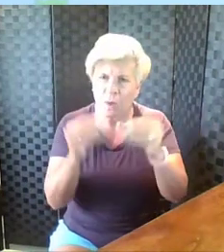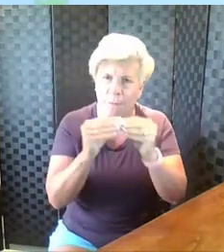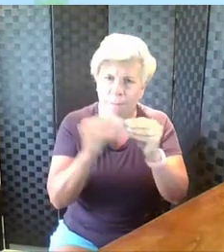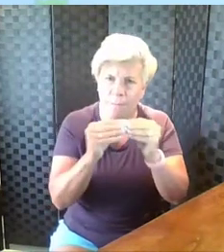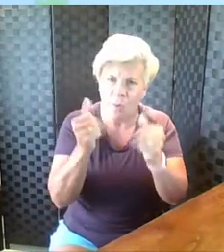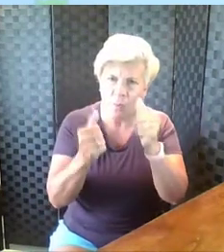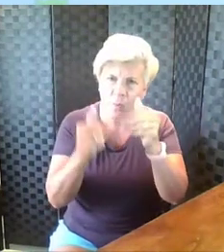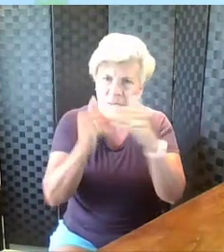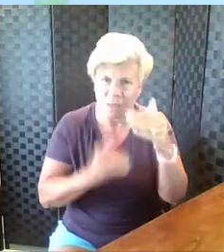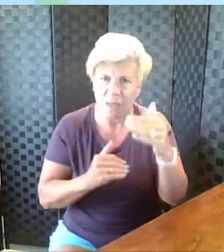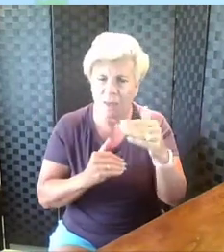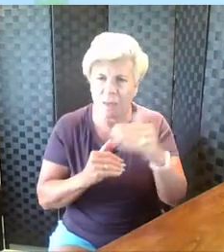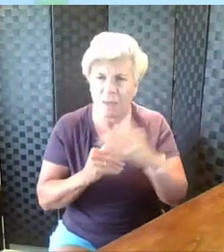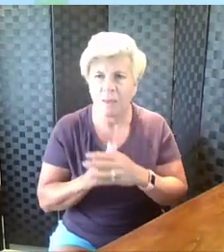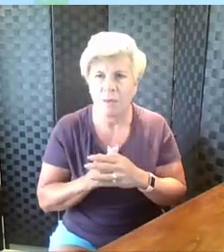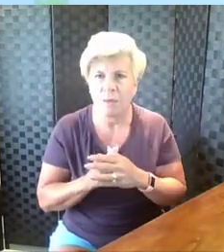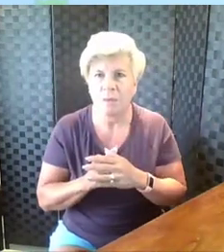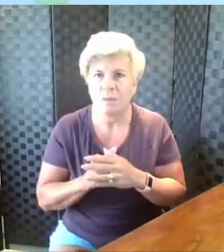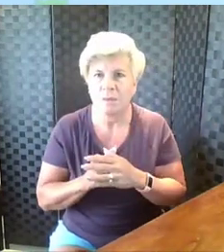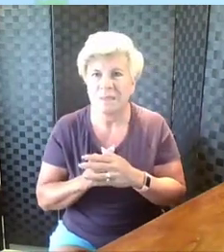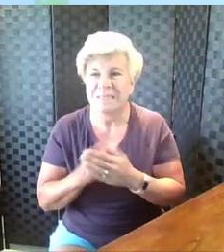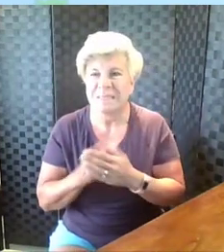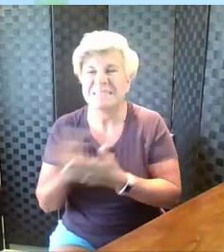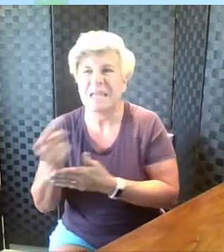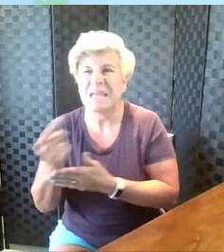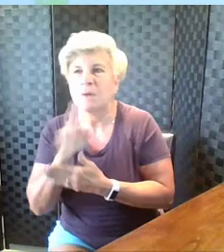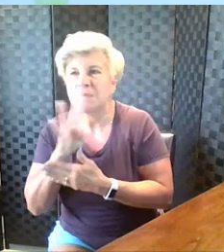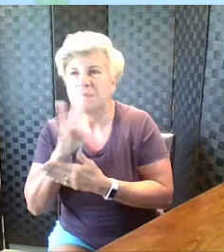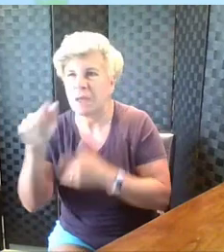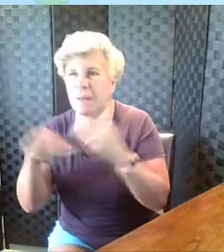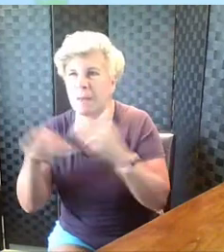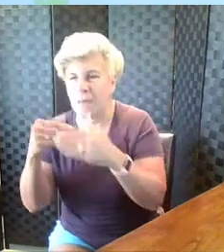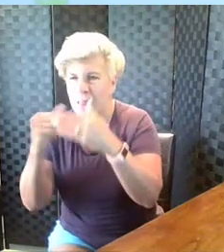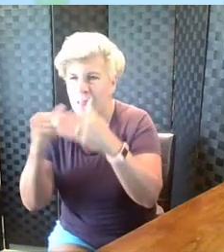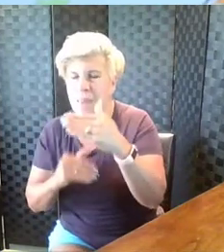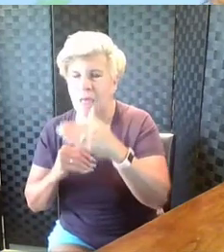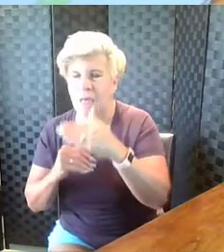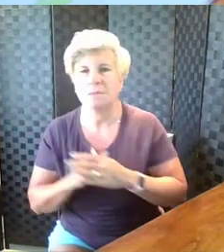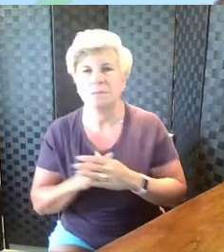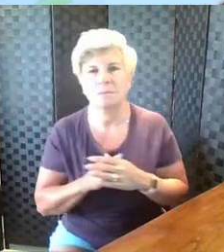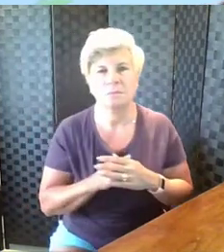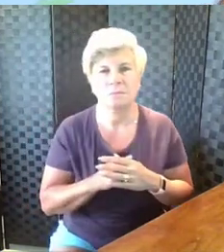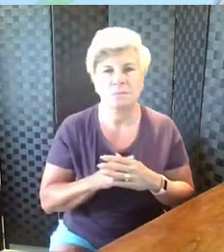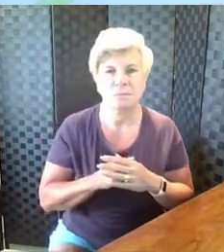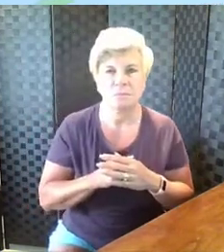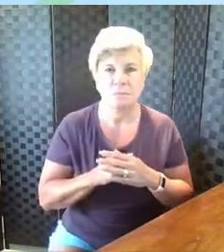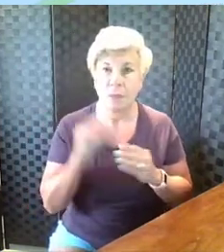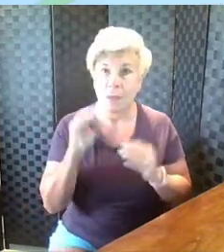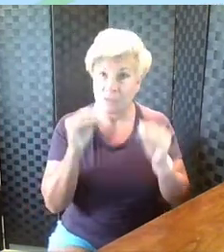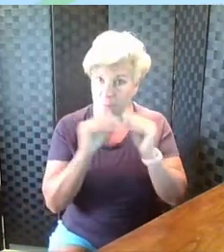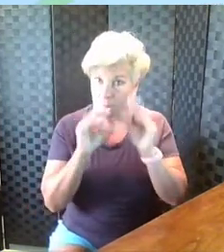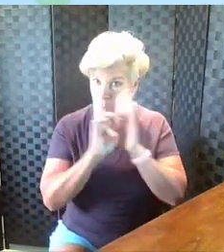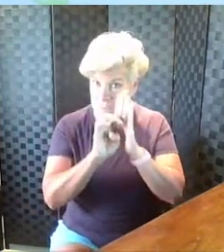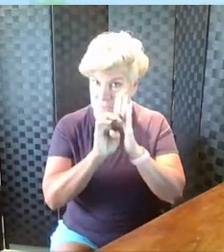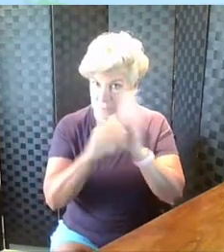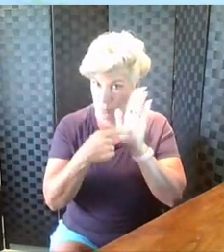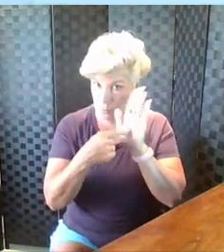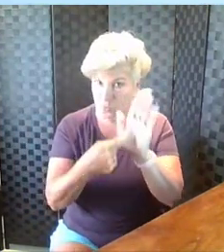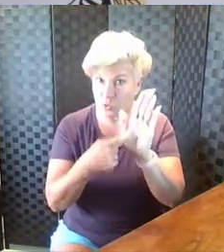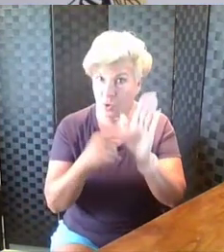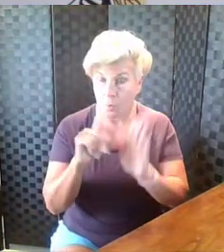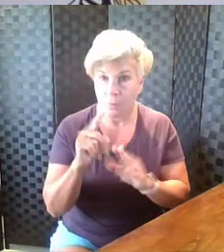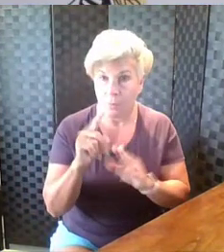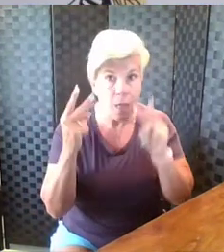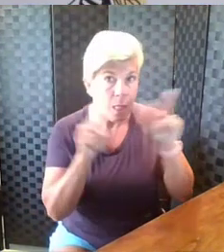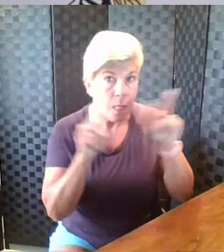what happens to the group that's not more, but we'll do that next week. All right, so I have a couple more examples that I'd like to show you. So